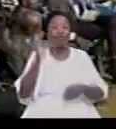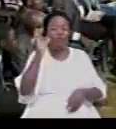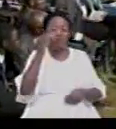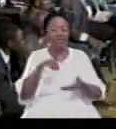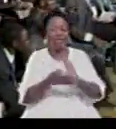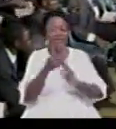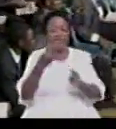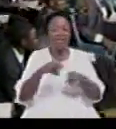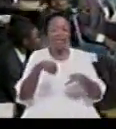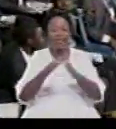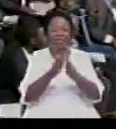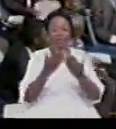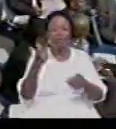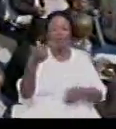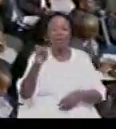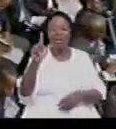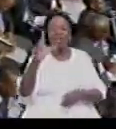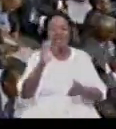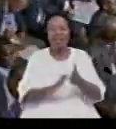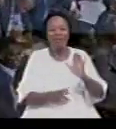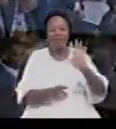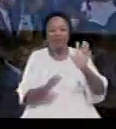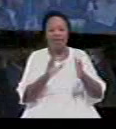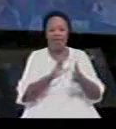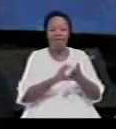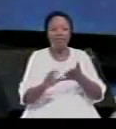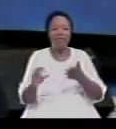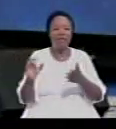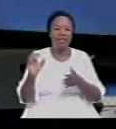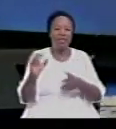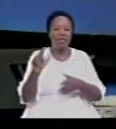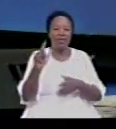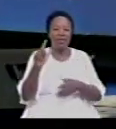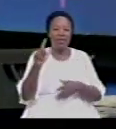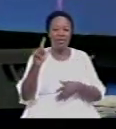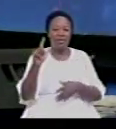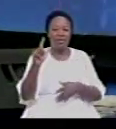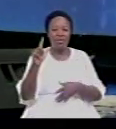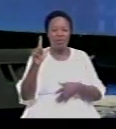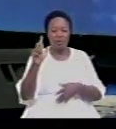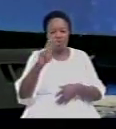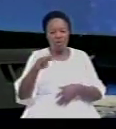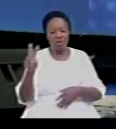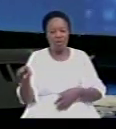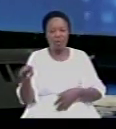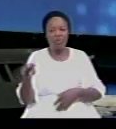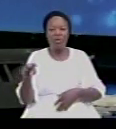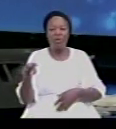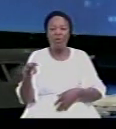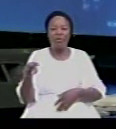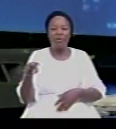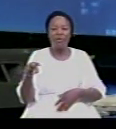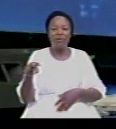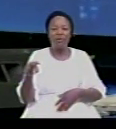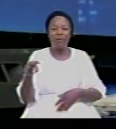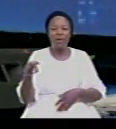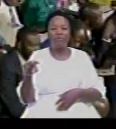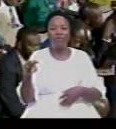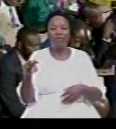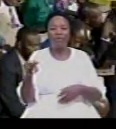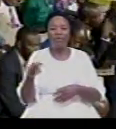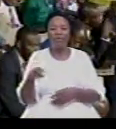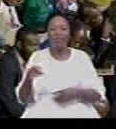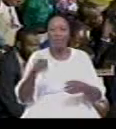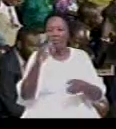chapter 5, we're reading from verse 22. Galatians